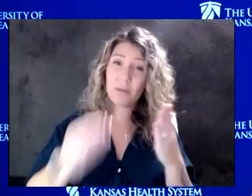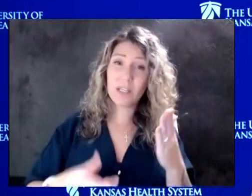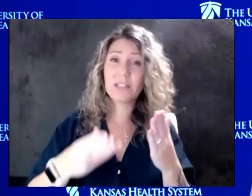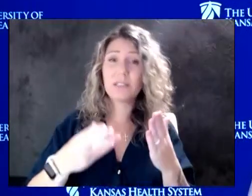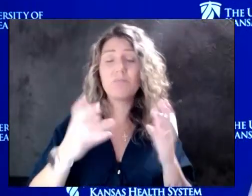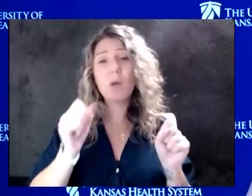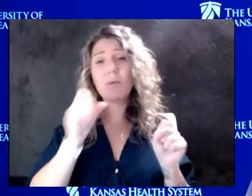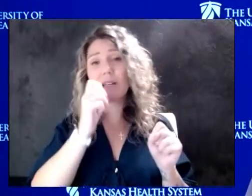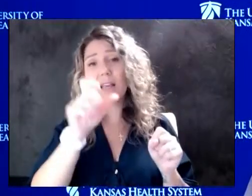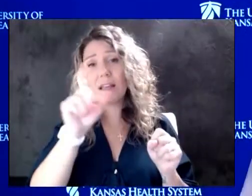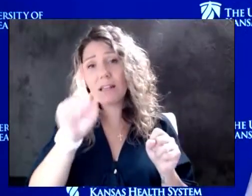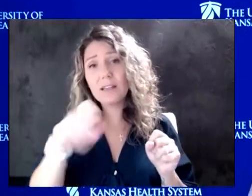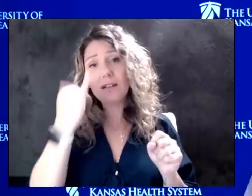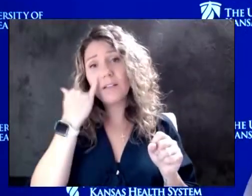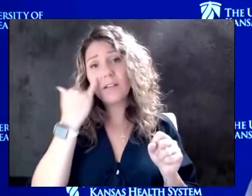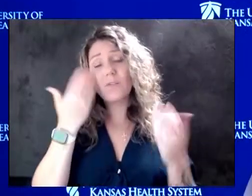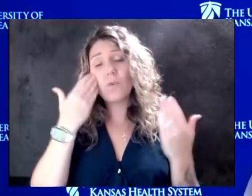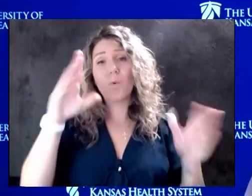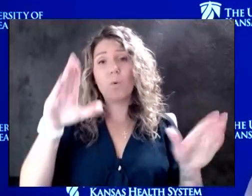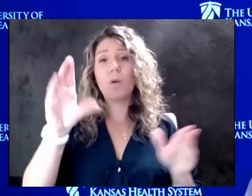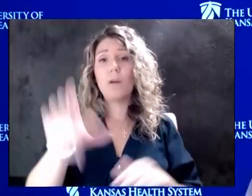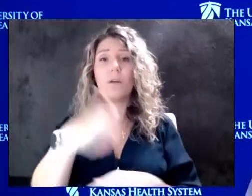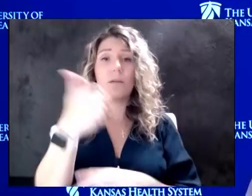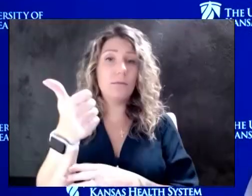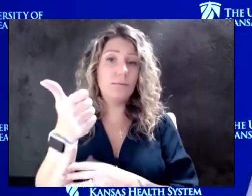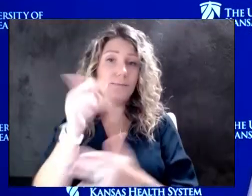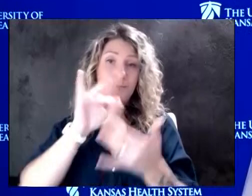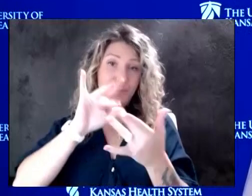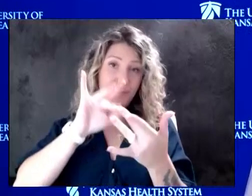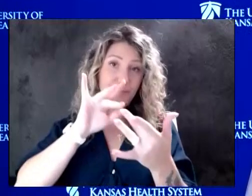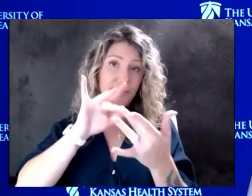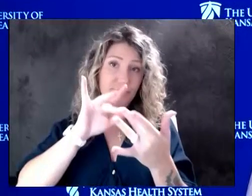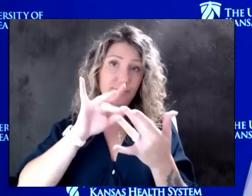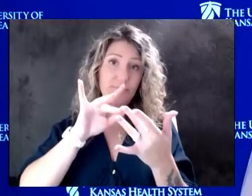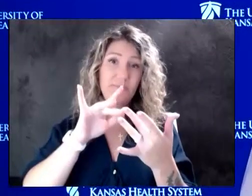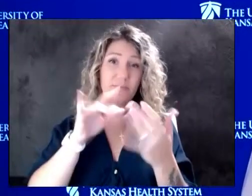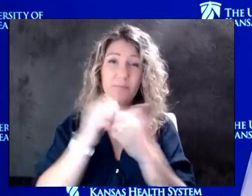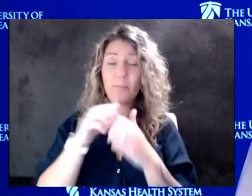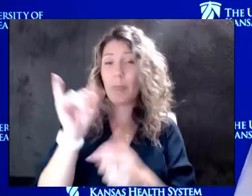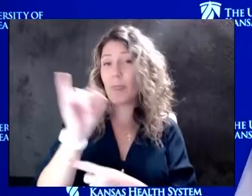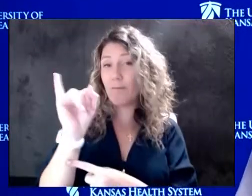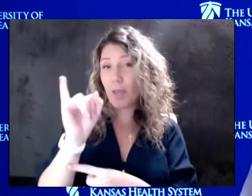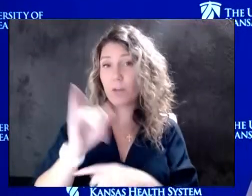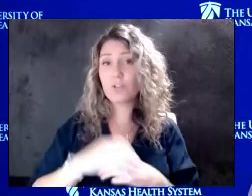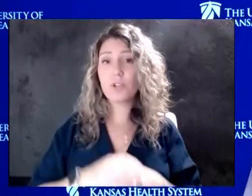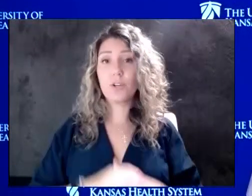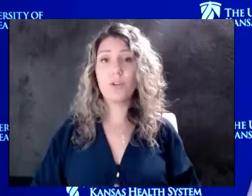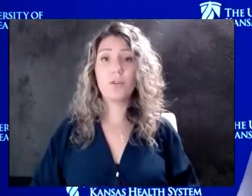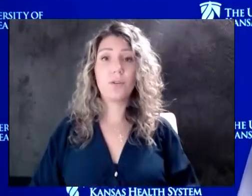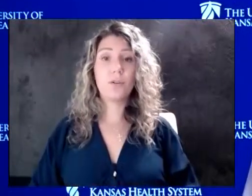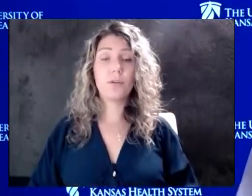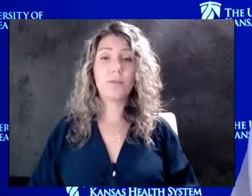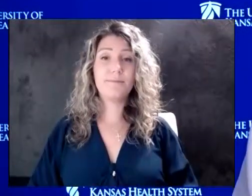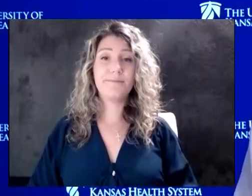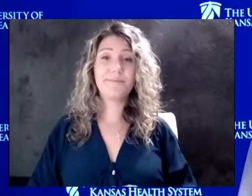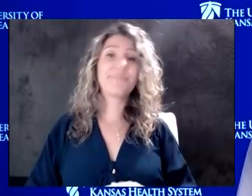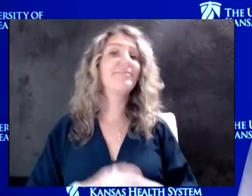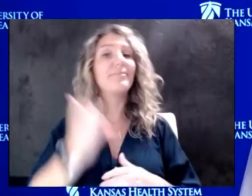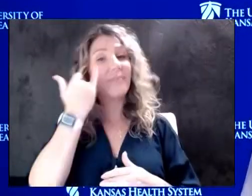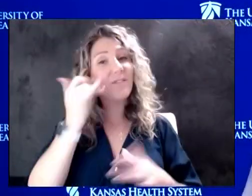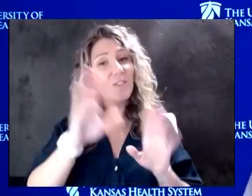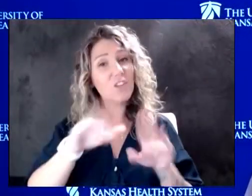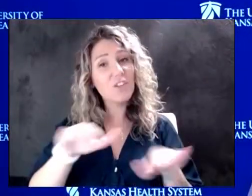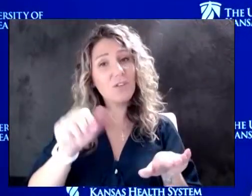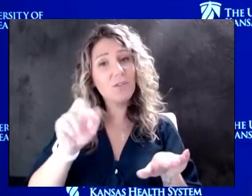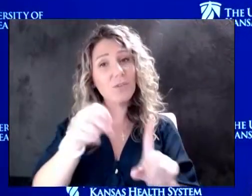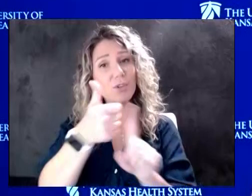don't otherwise know of any contacts of infection, or if the child or yourself is not showing symptoms.